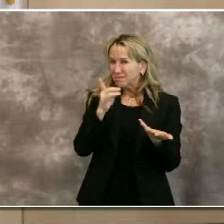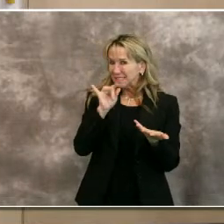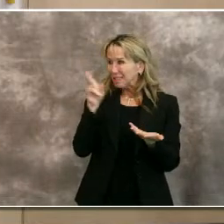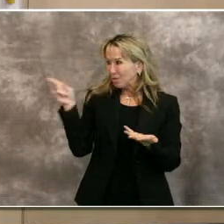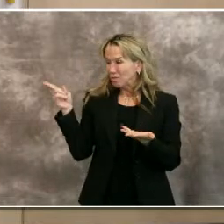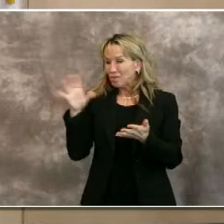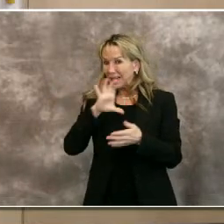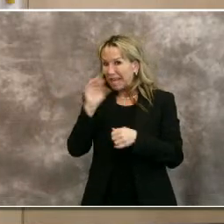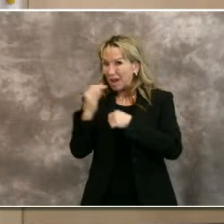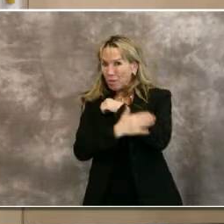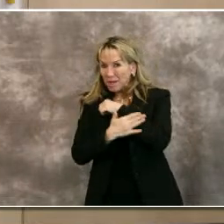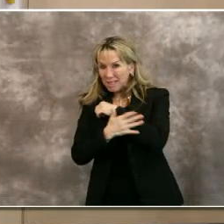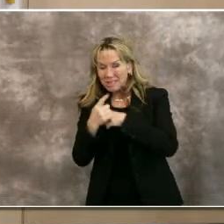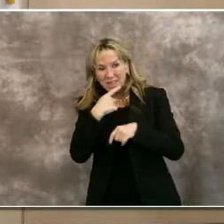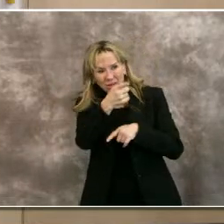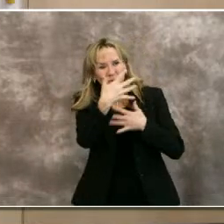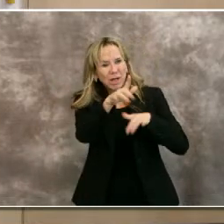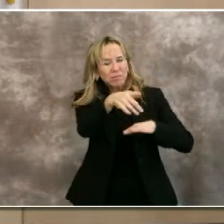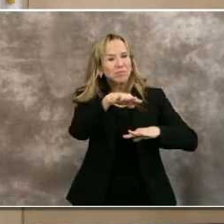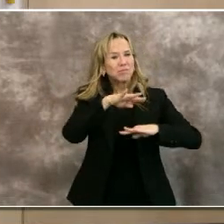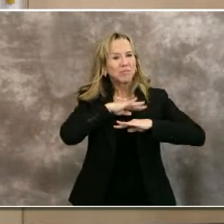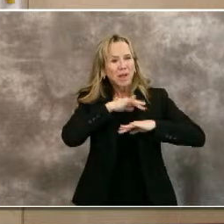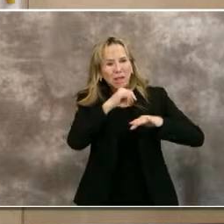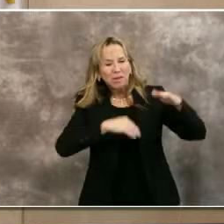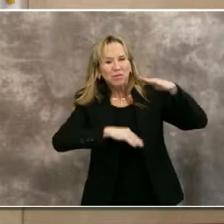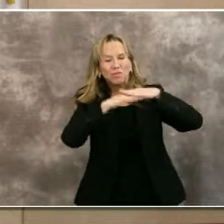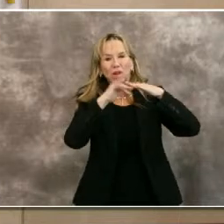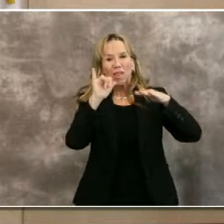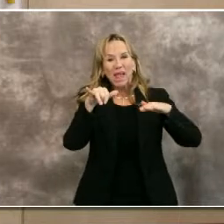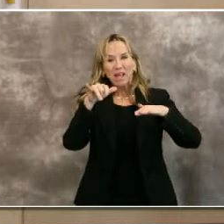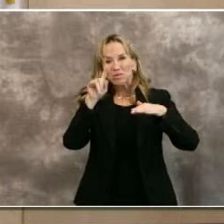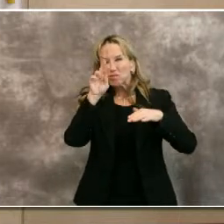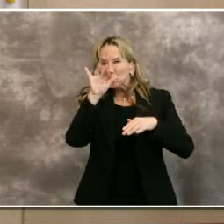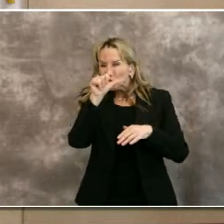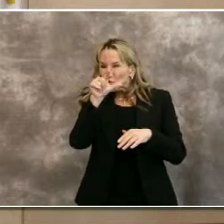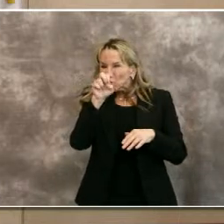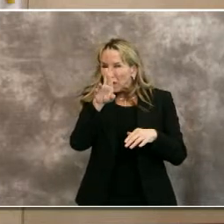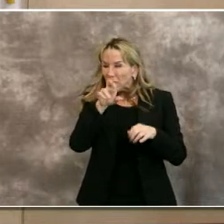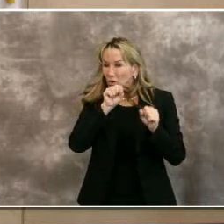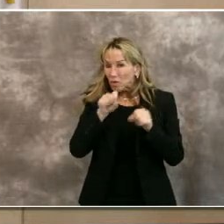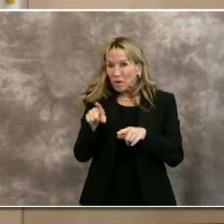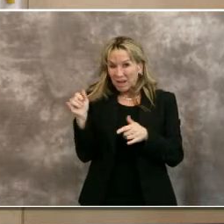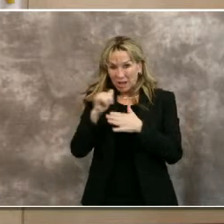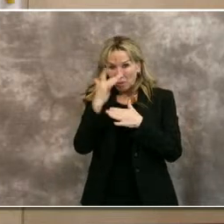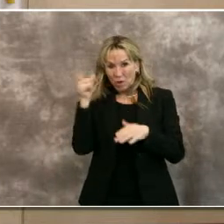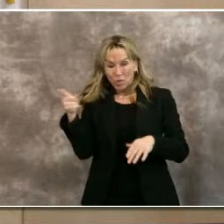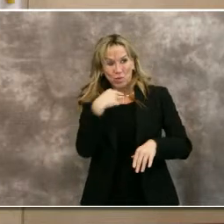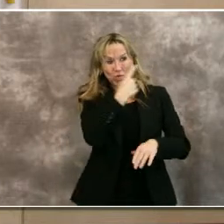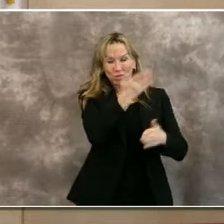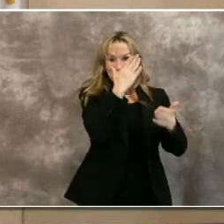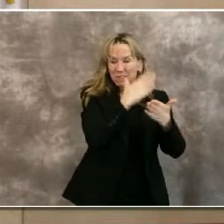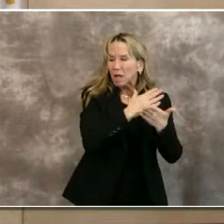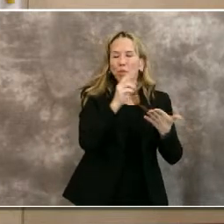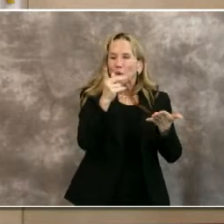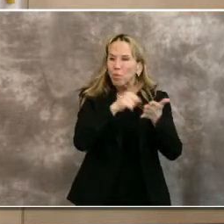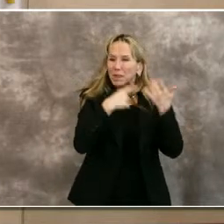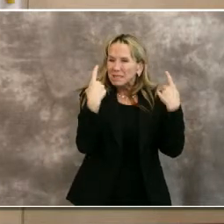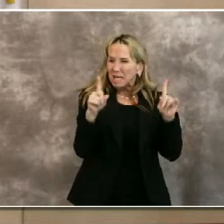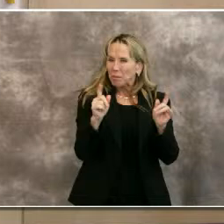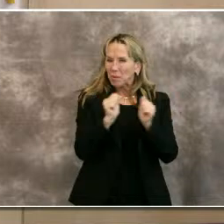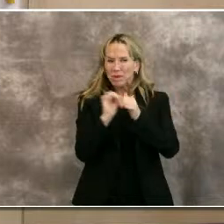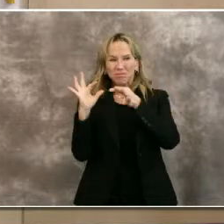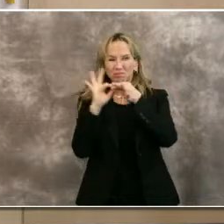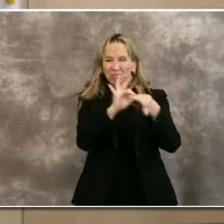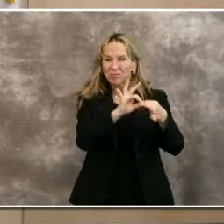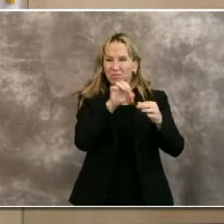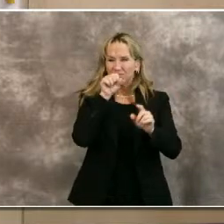referenced, and if not, whether the county has any opinion on that decision, given that available bed space is one of those triggers for the entire county. No,